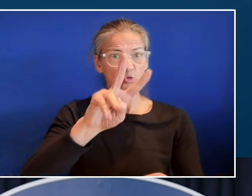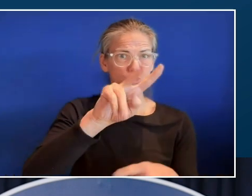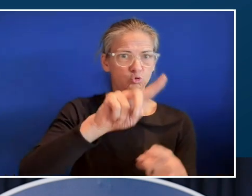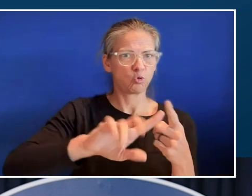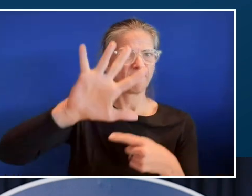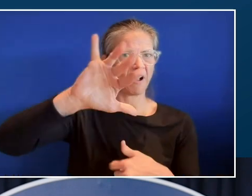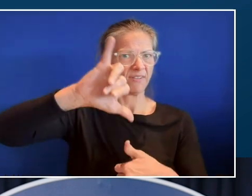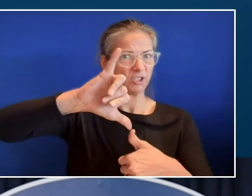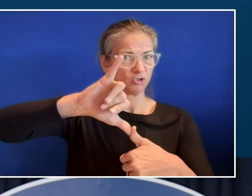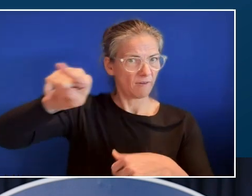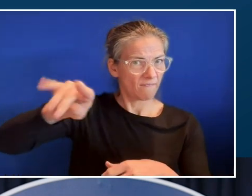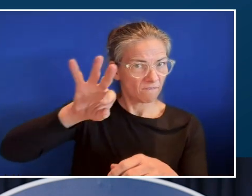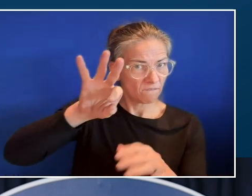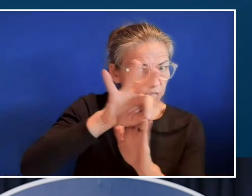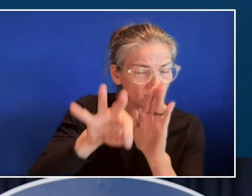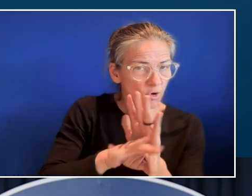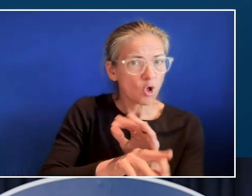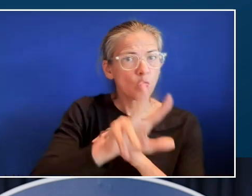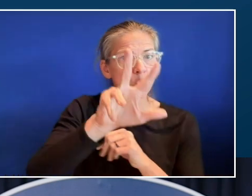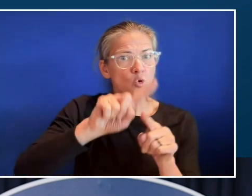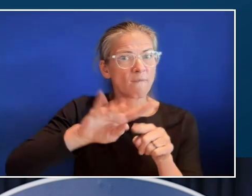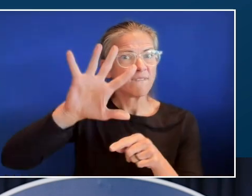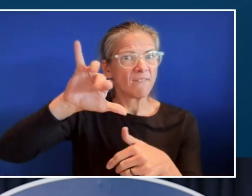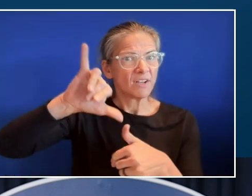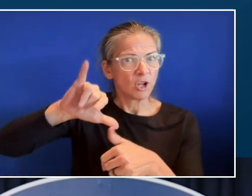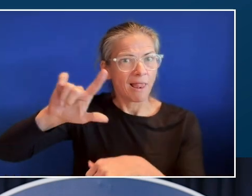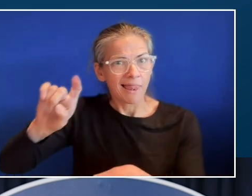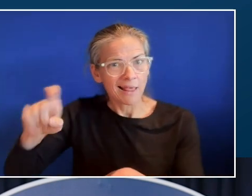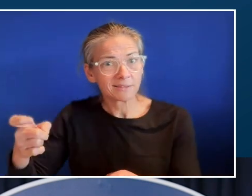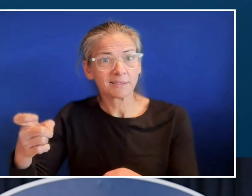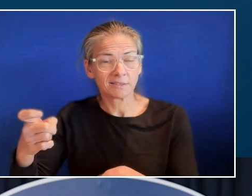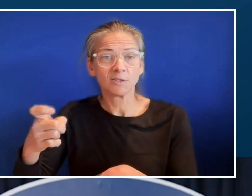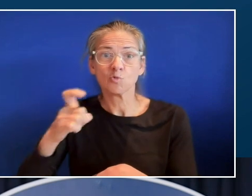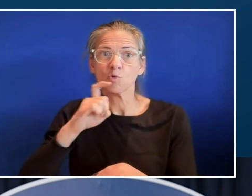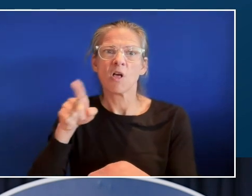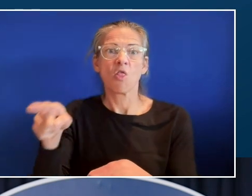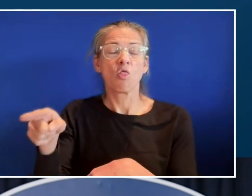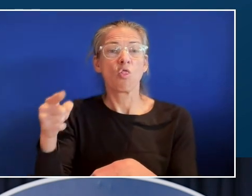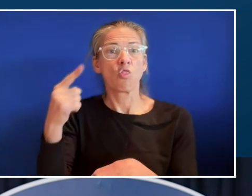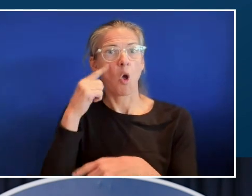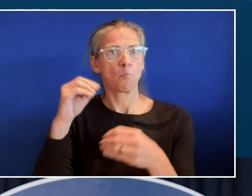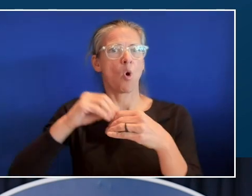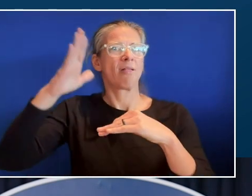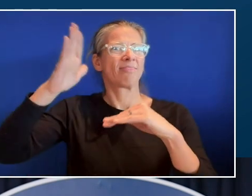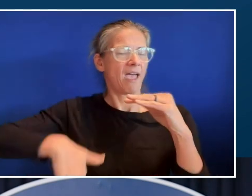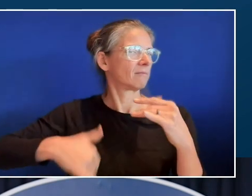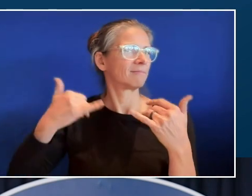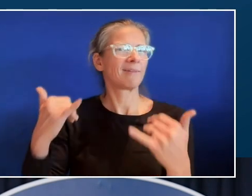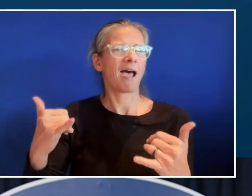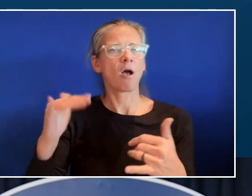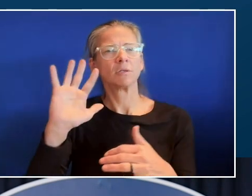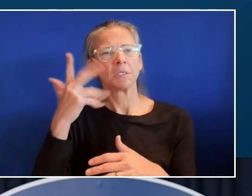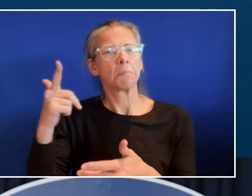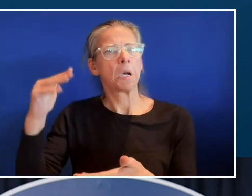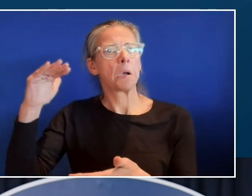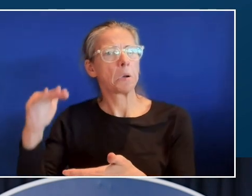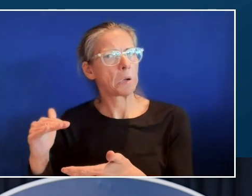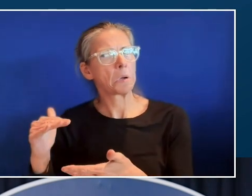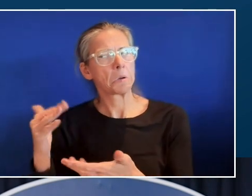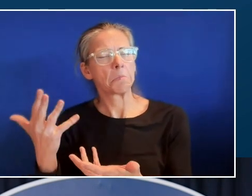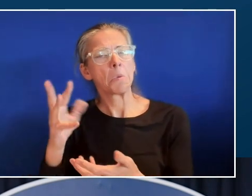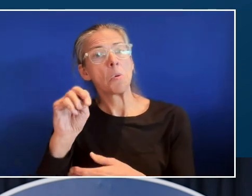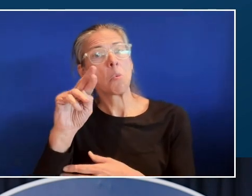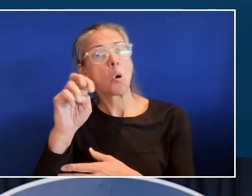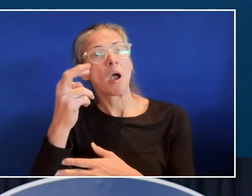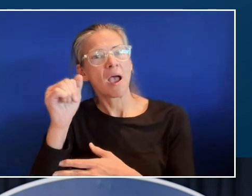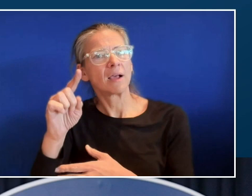from 2 to 5 inches in Frankfort, 3 to 5 inches in Lexington. Originally, that was looking like it'd be more, and now the Moorhead area looks like